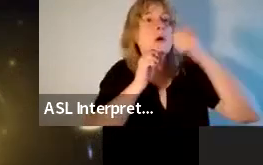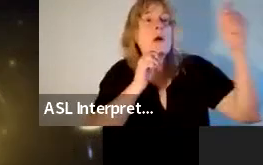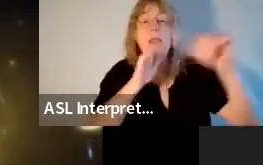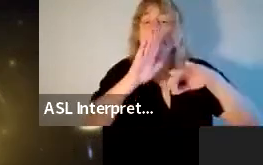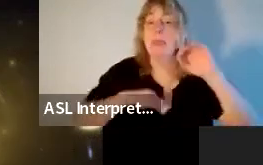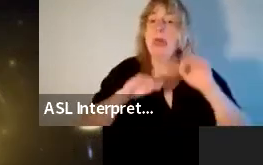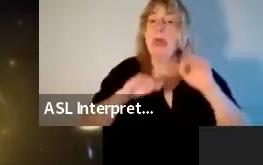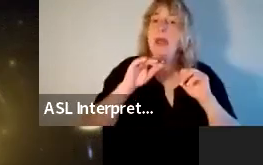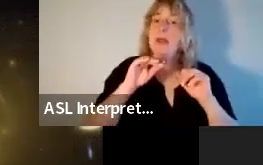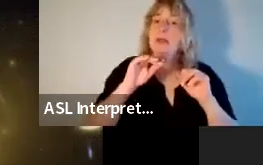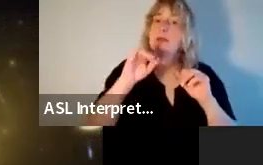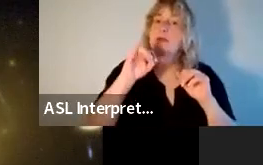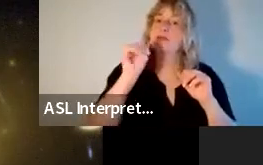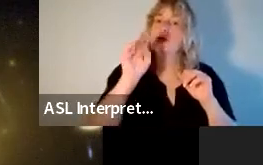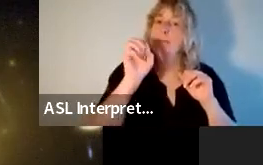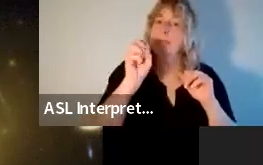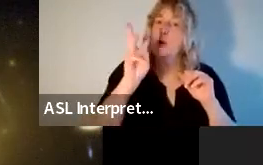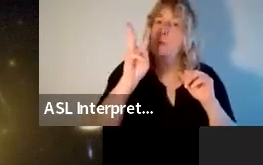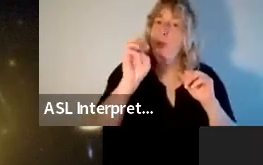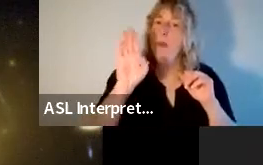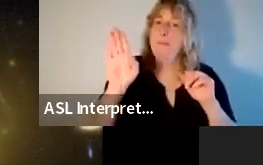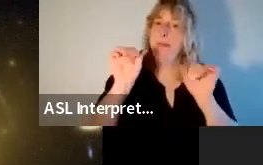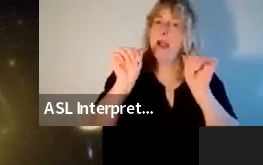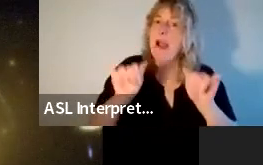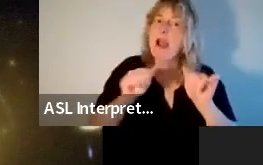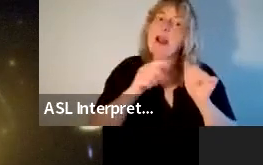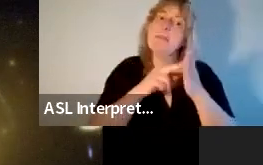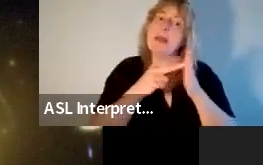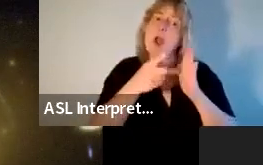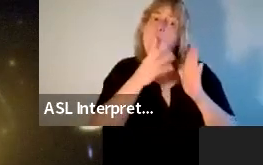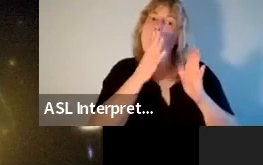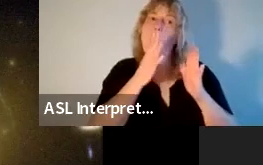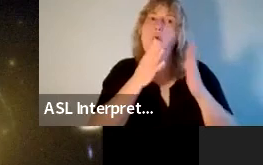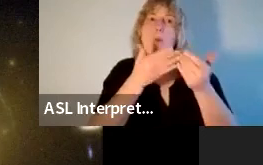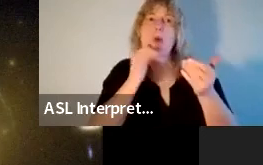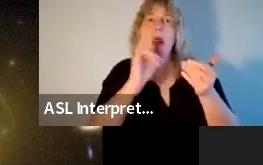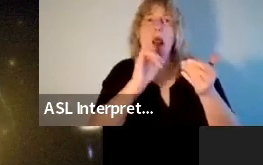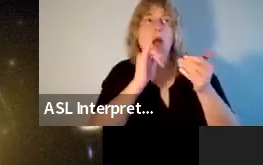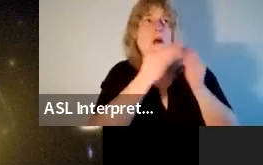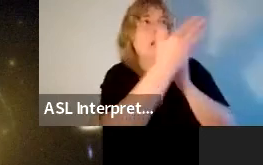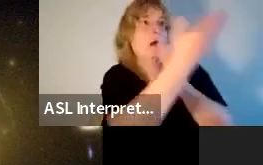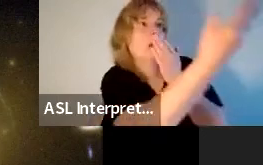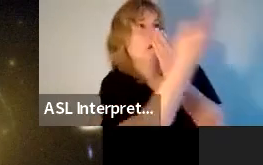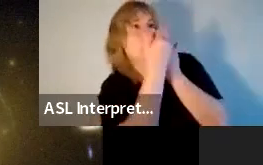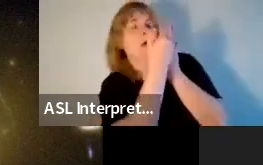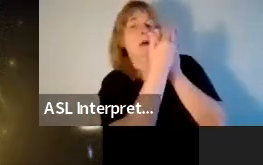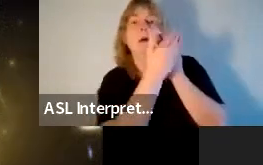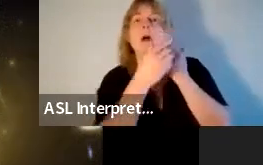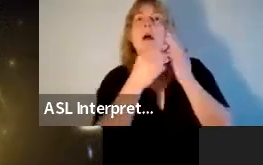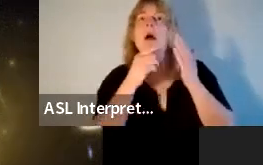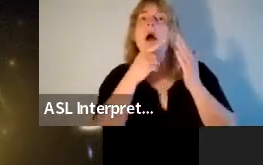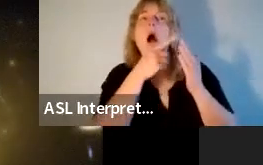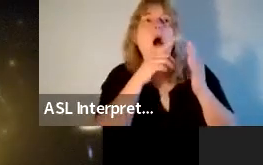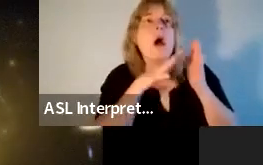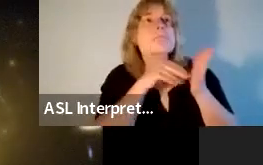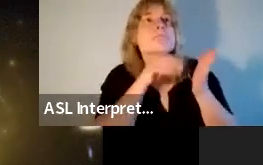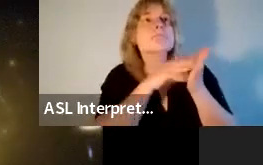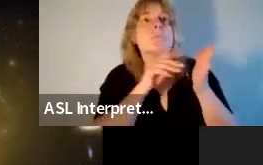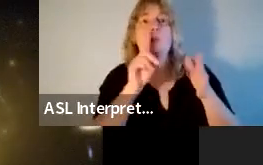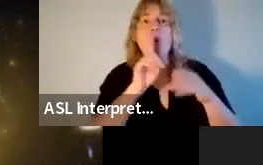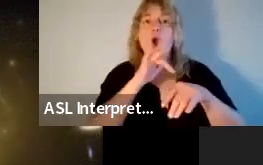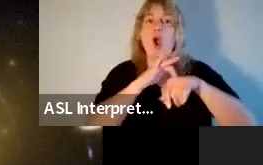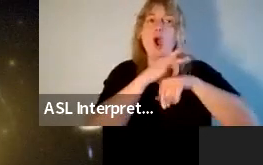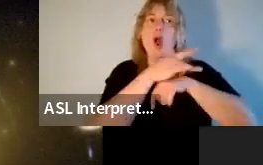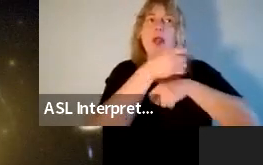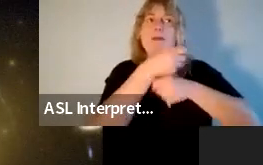magnifying the images and giving you unique insights into the early formation of stars and galaxies. So gravitational